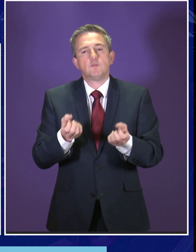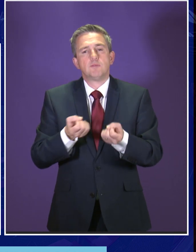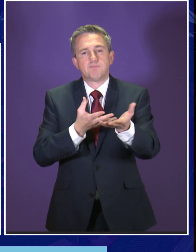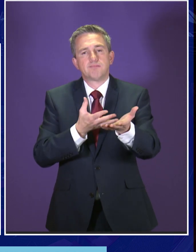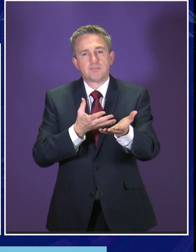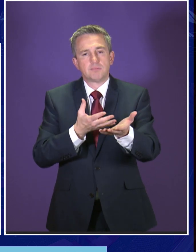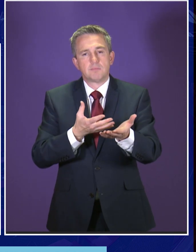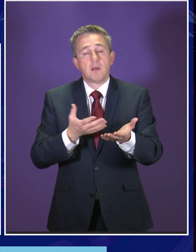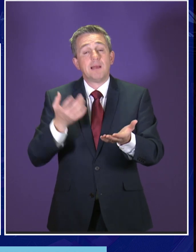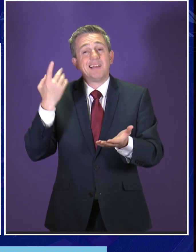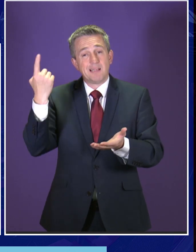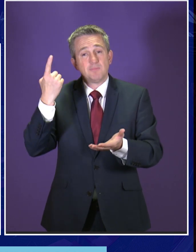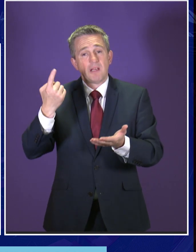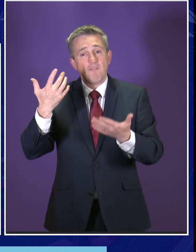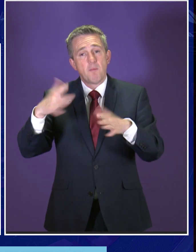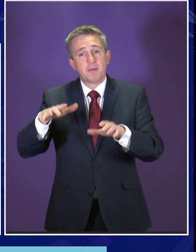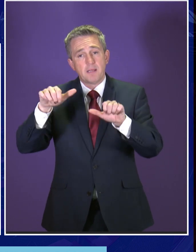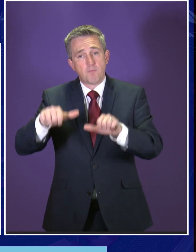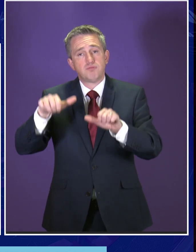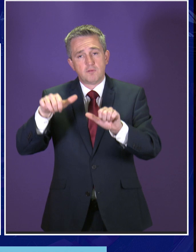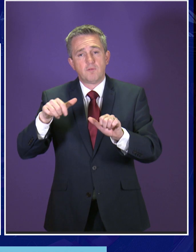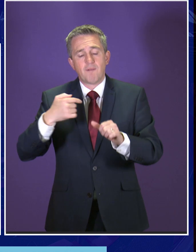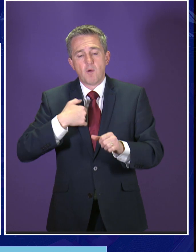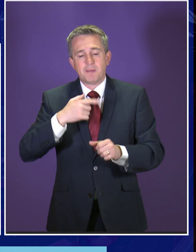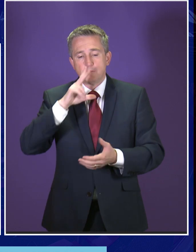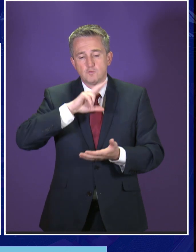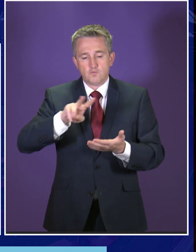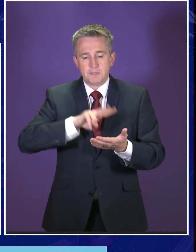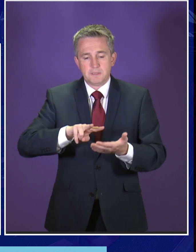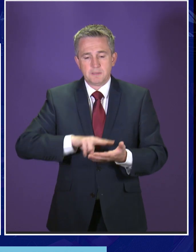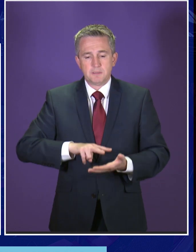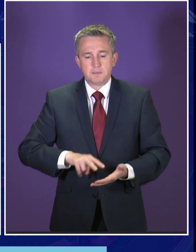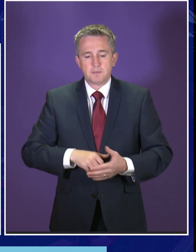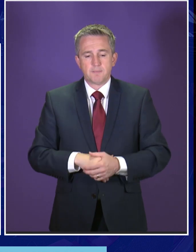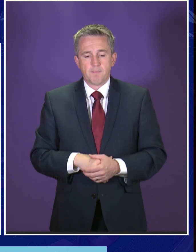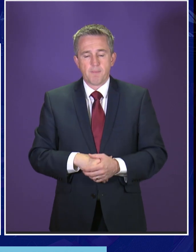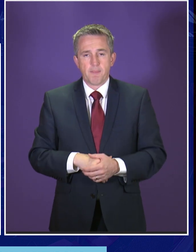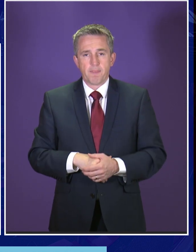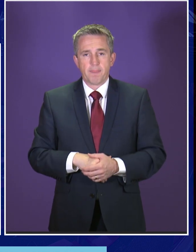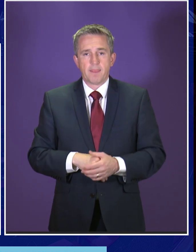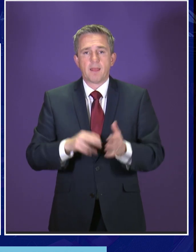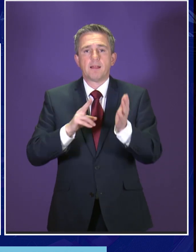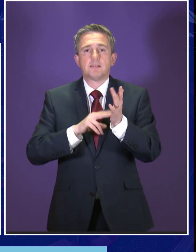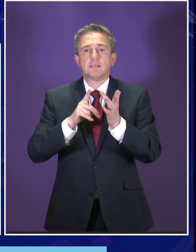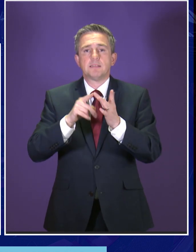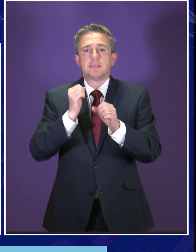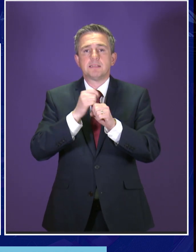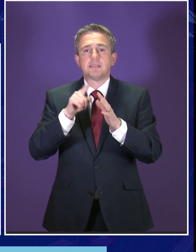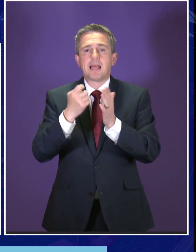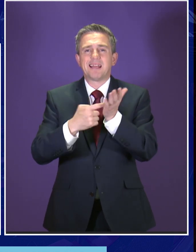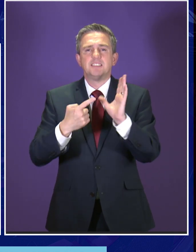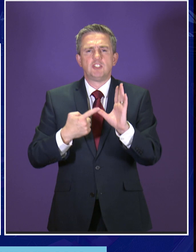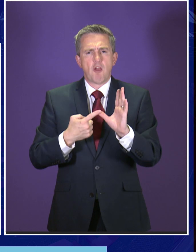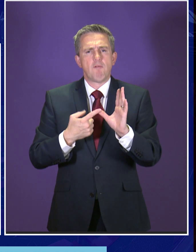intervention as approved by him, right now. The strength of Nigeria is its